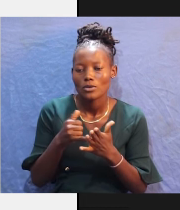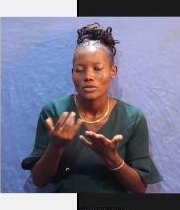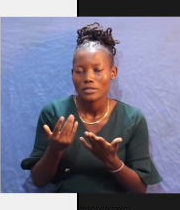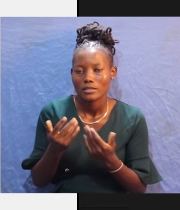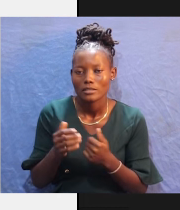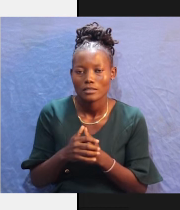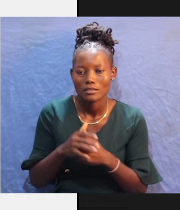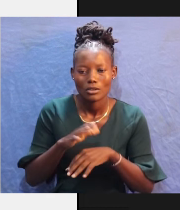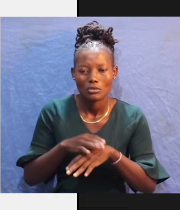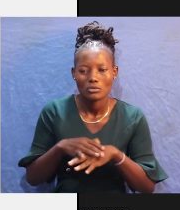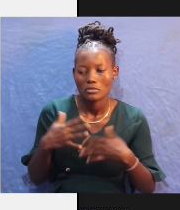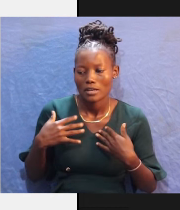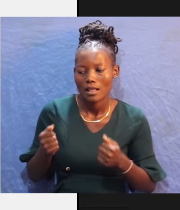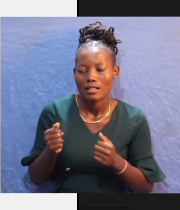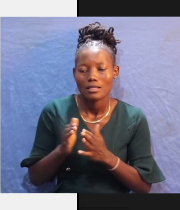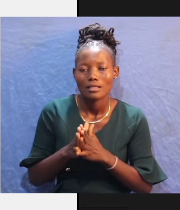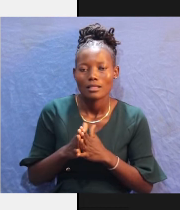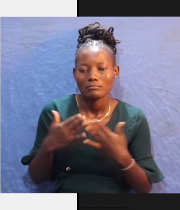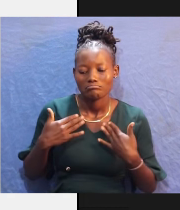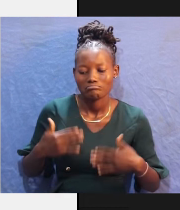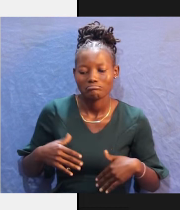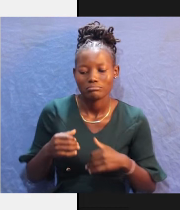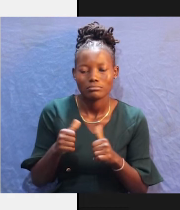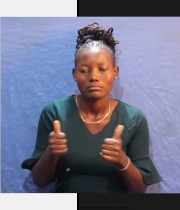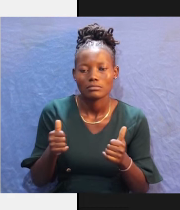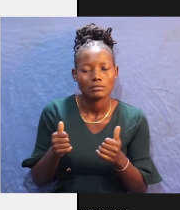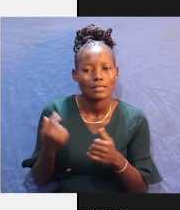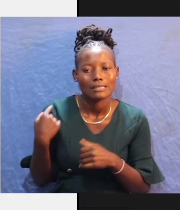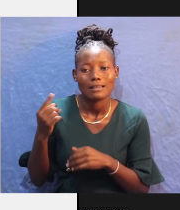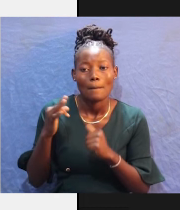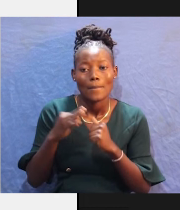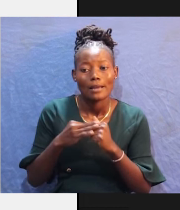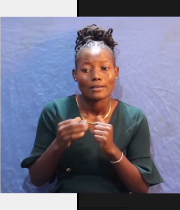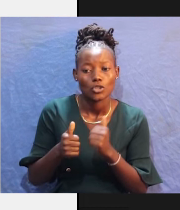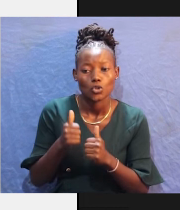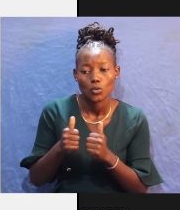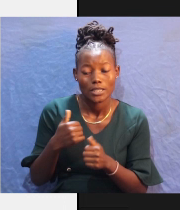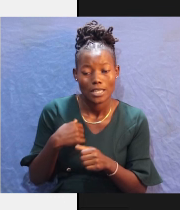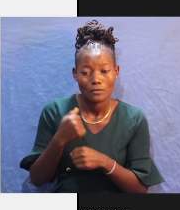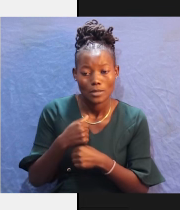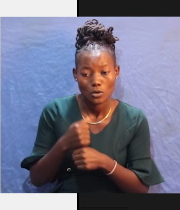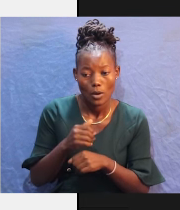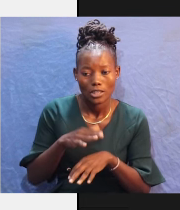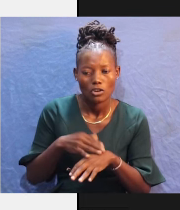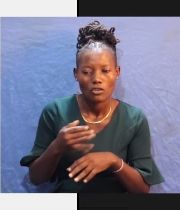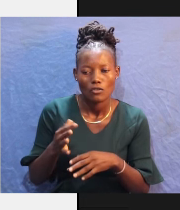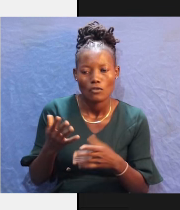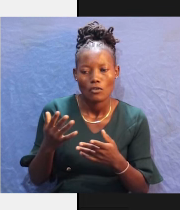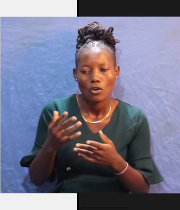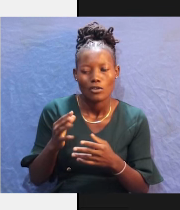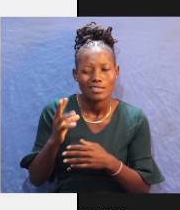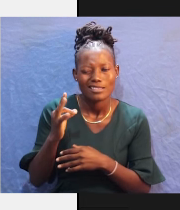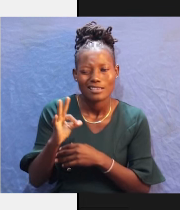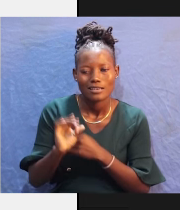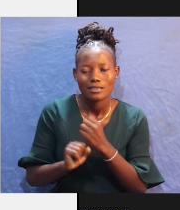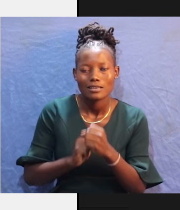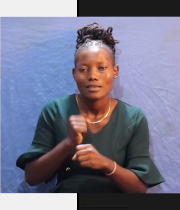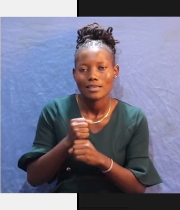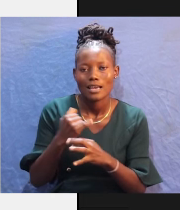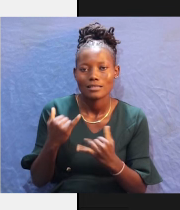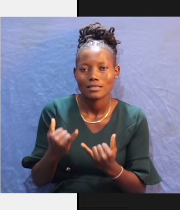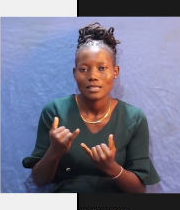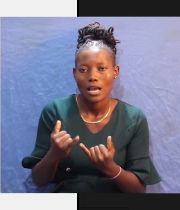and they go back to some of these goals. But if you take a look, for example, if I want to work on the good health and well-being,